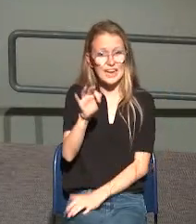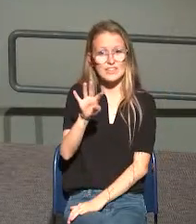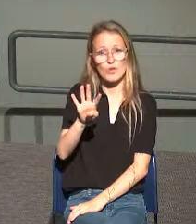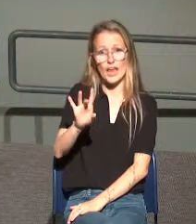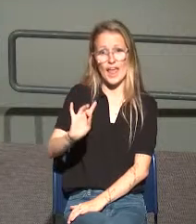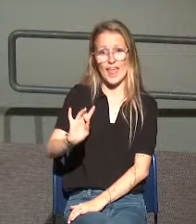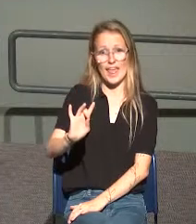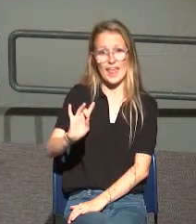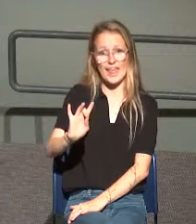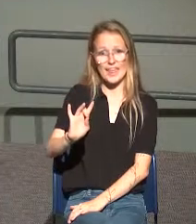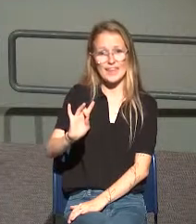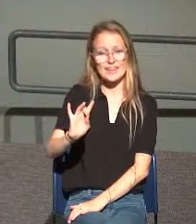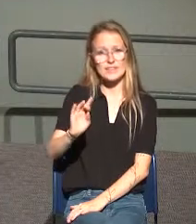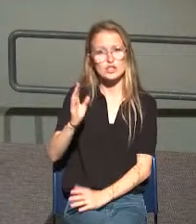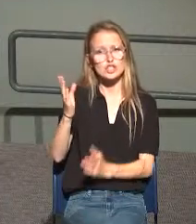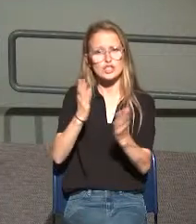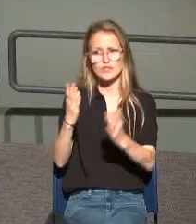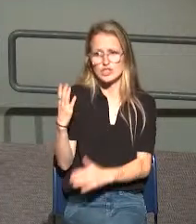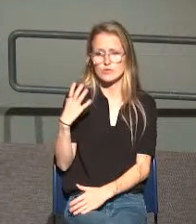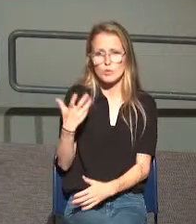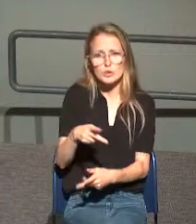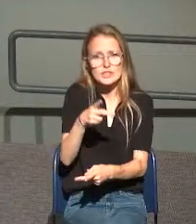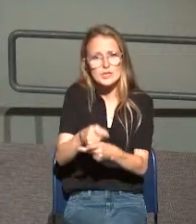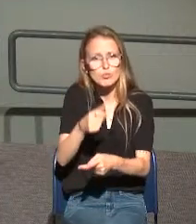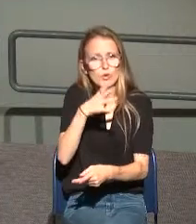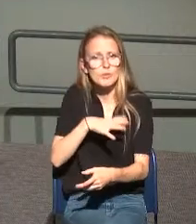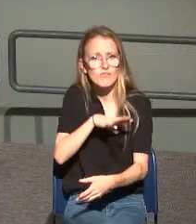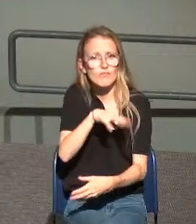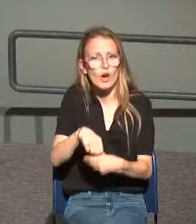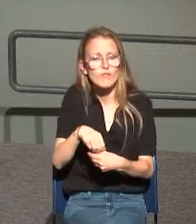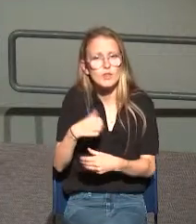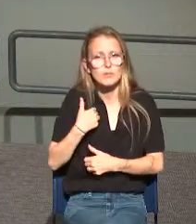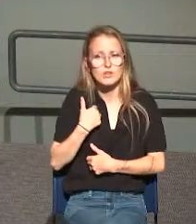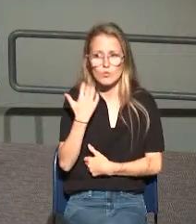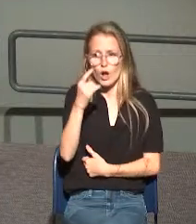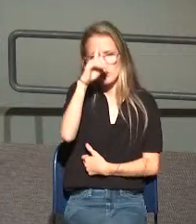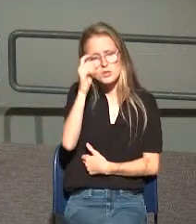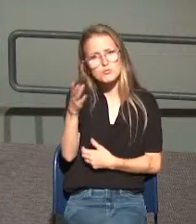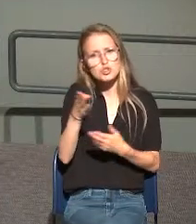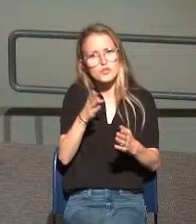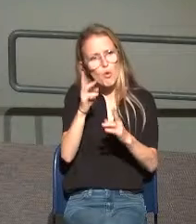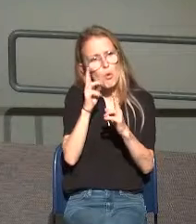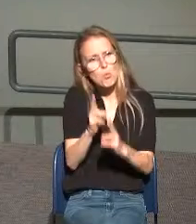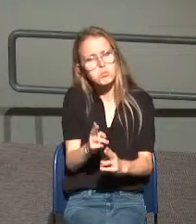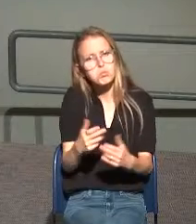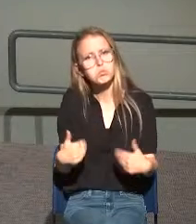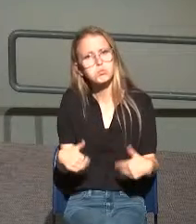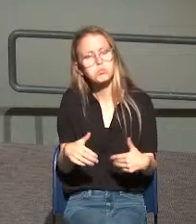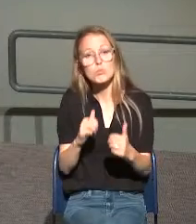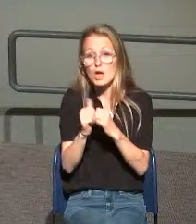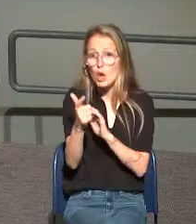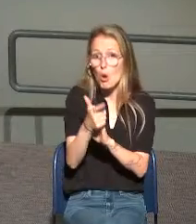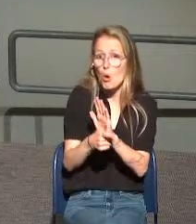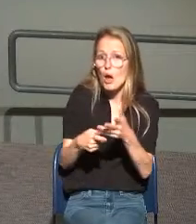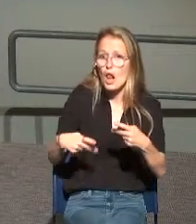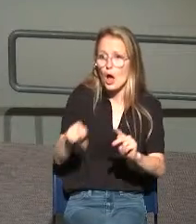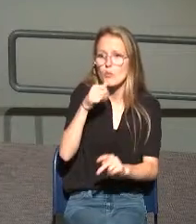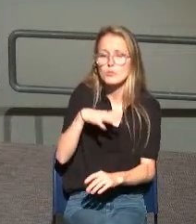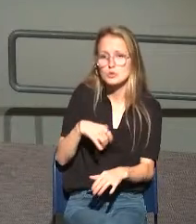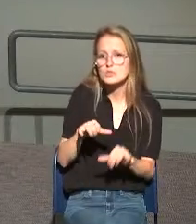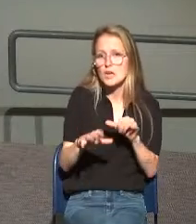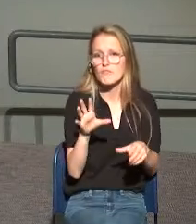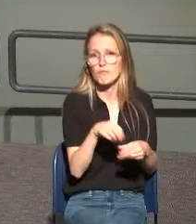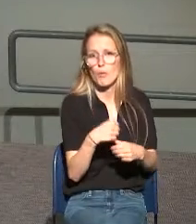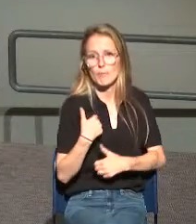1948, the service chiefs wanted to keep women in the military because they'd served very honorably, and so they passed a law to allow women to stay in the